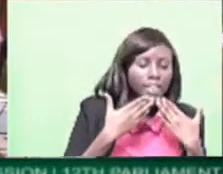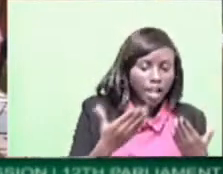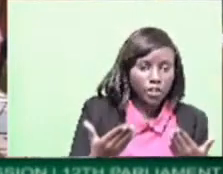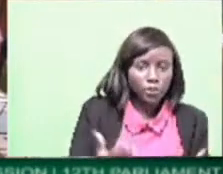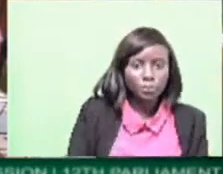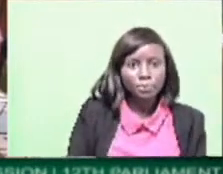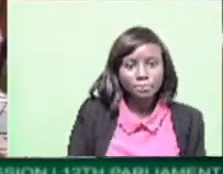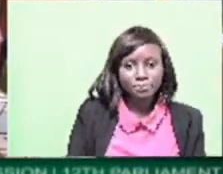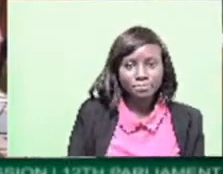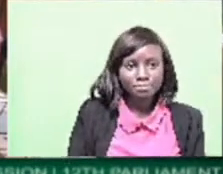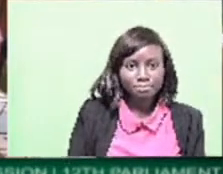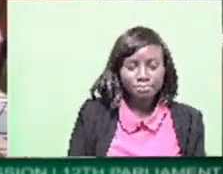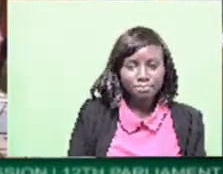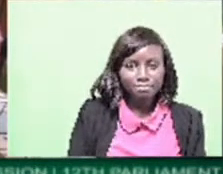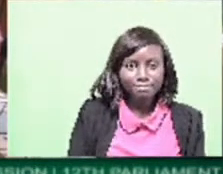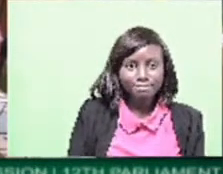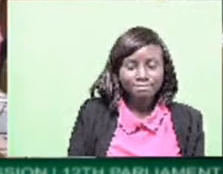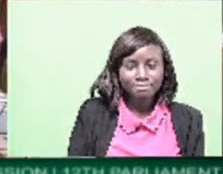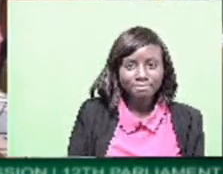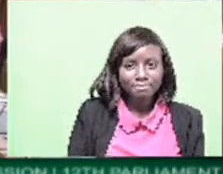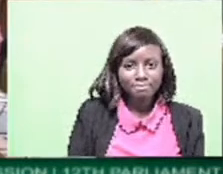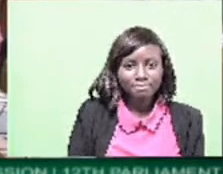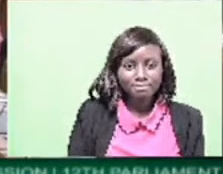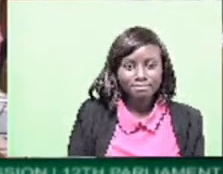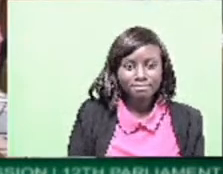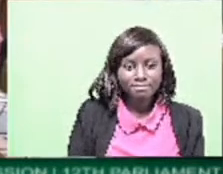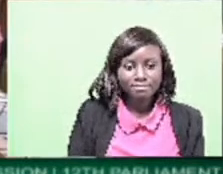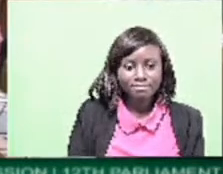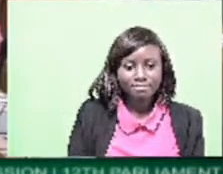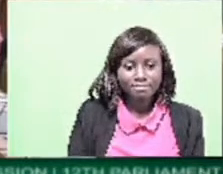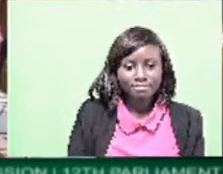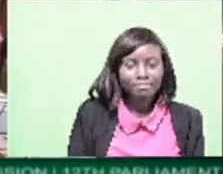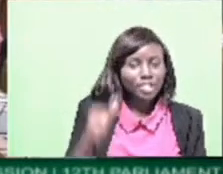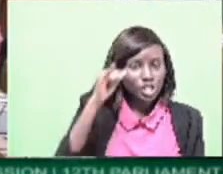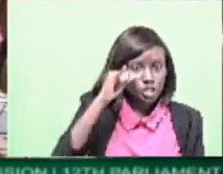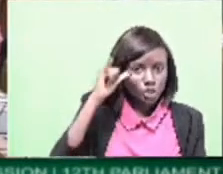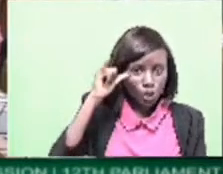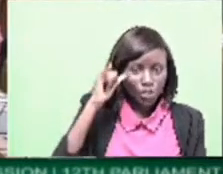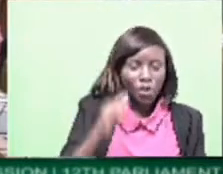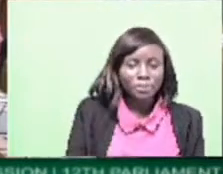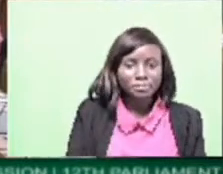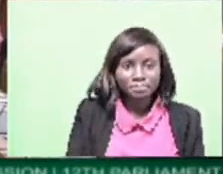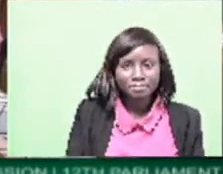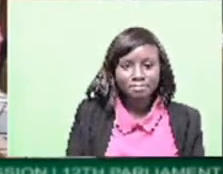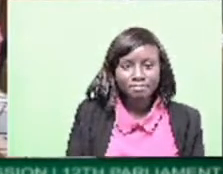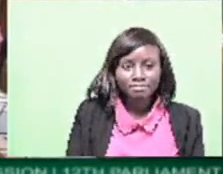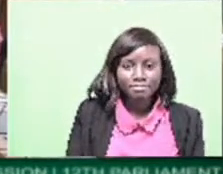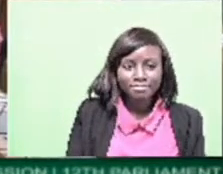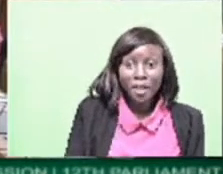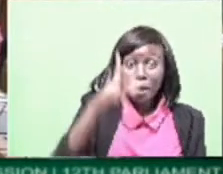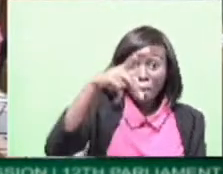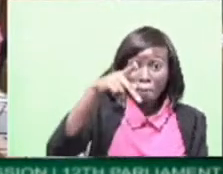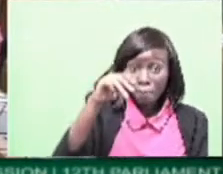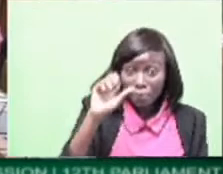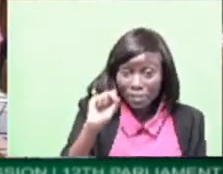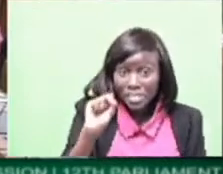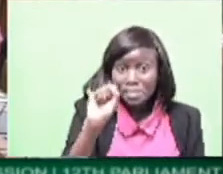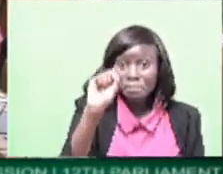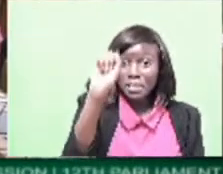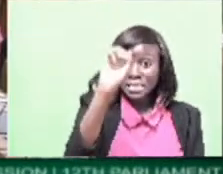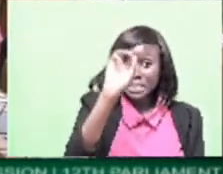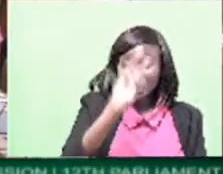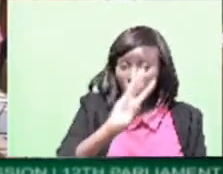Madam Speaker, first of all, I'd like to take the opportunity to thank all the constituents in Port of Spain North, St. Anne's West, who saw